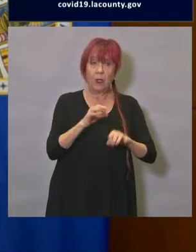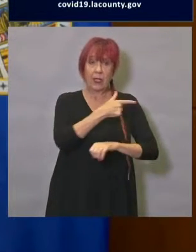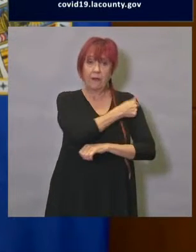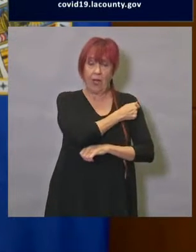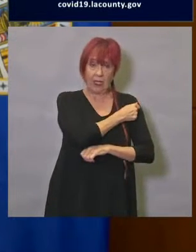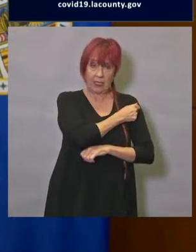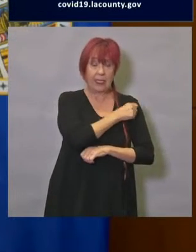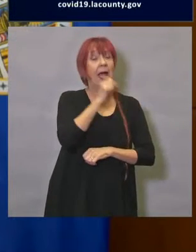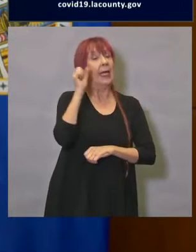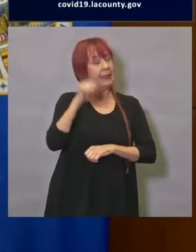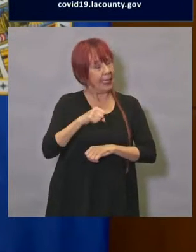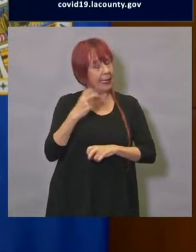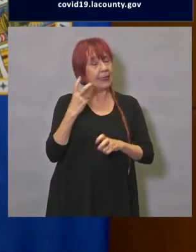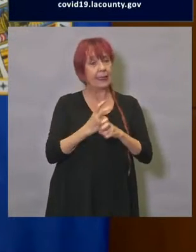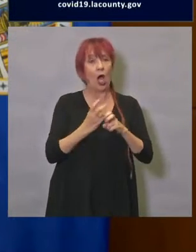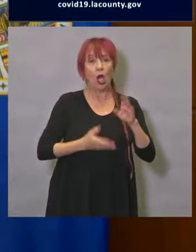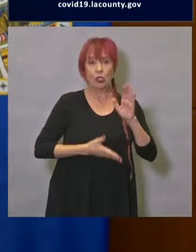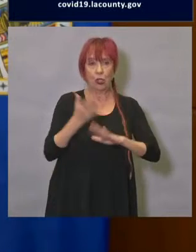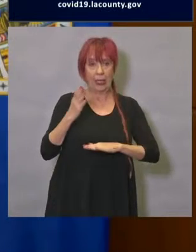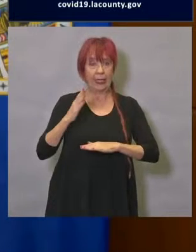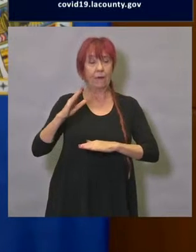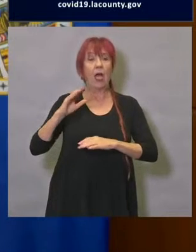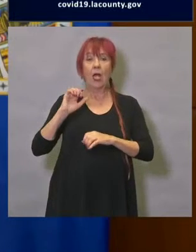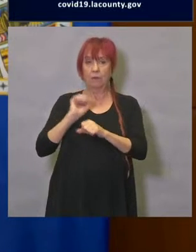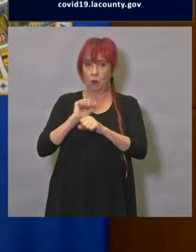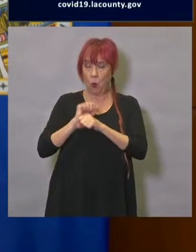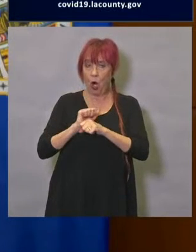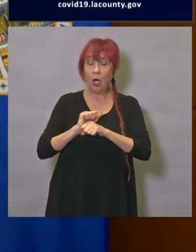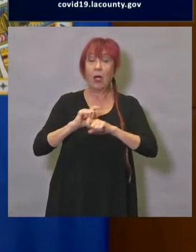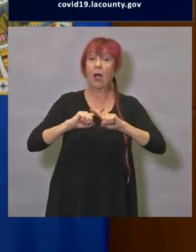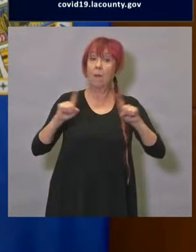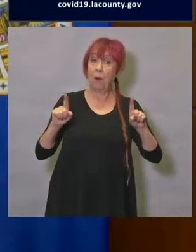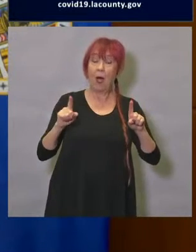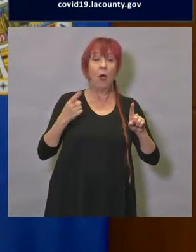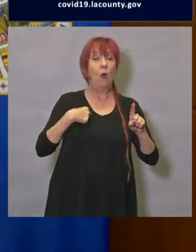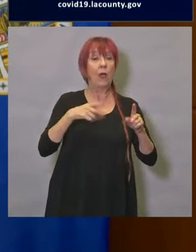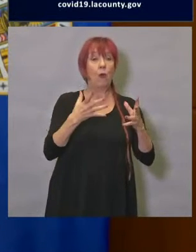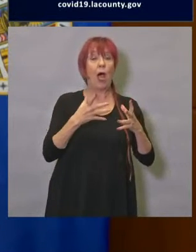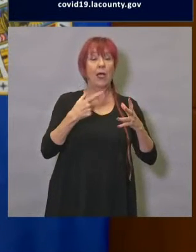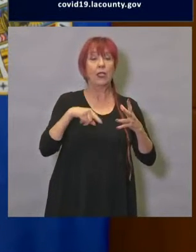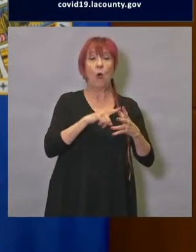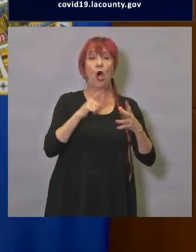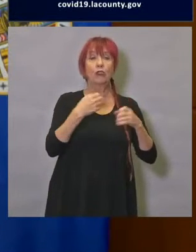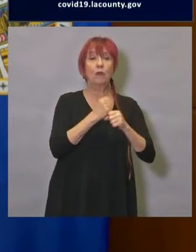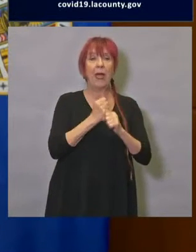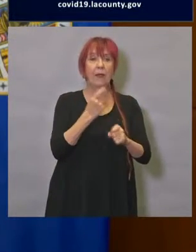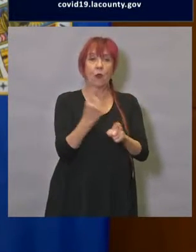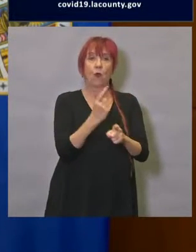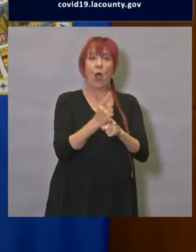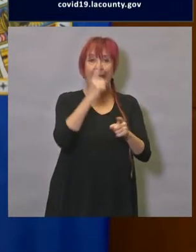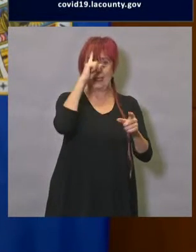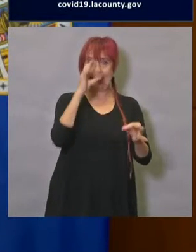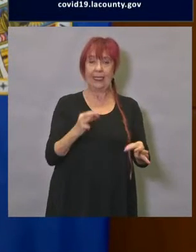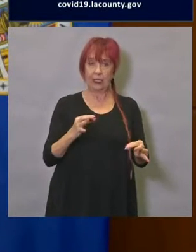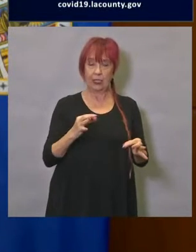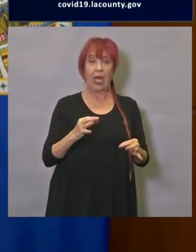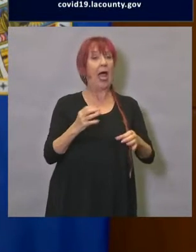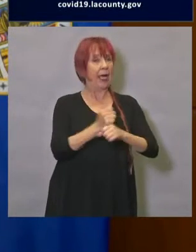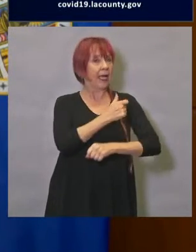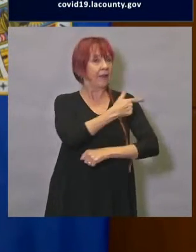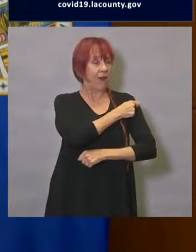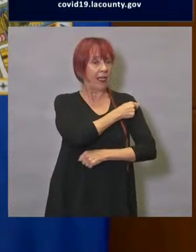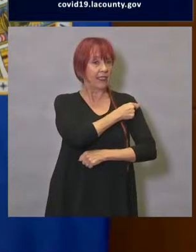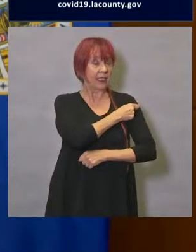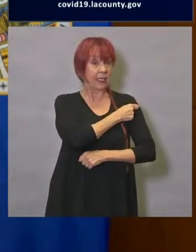so that there can be more ample time for people to make those decisions and get the vaccine. It's to save lives. And I'm